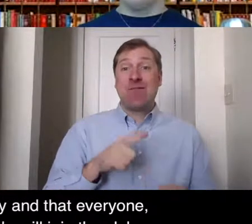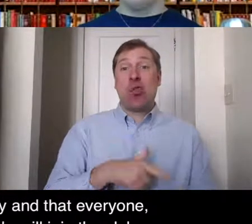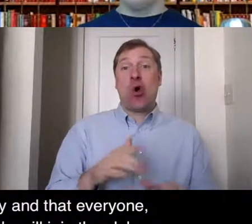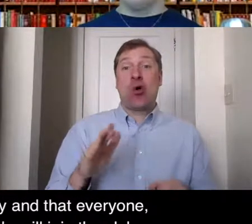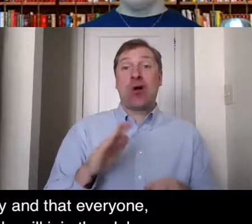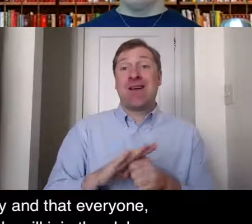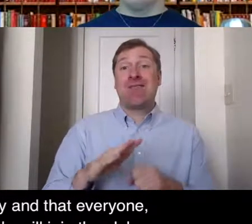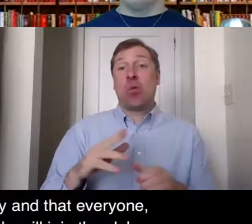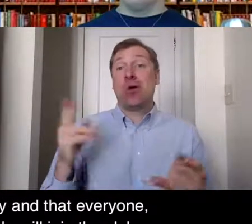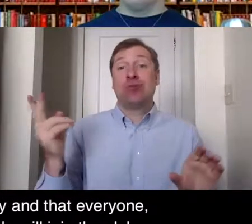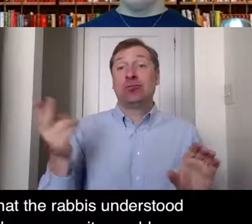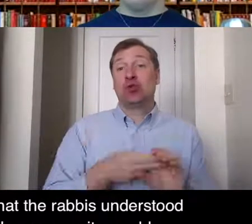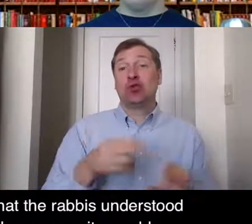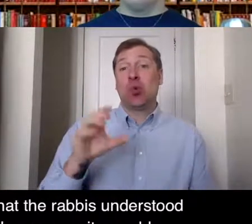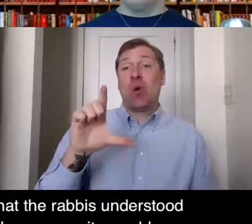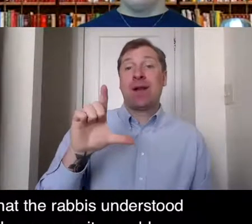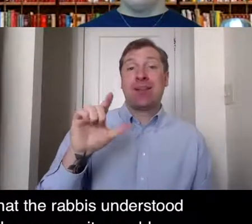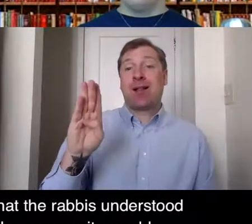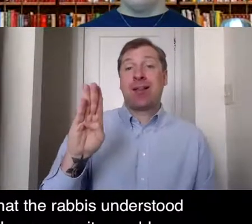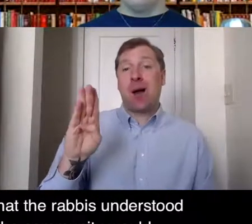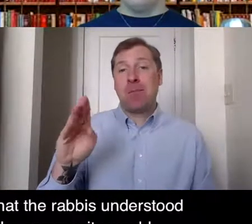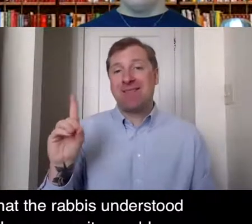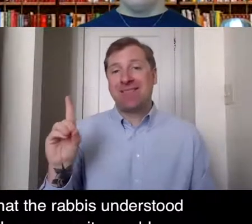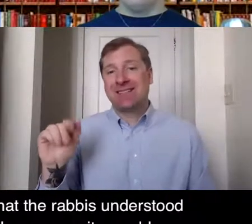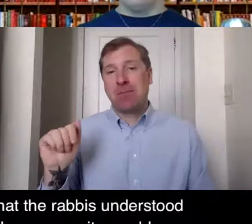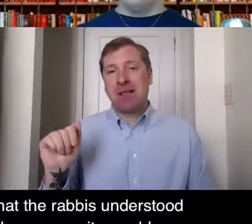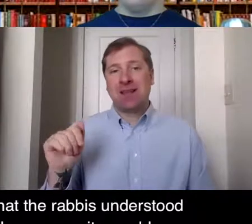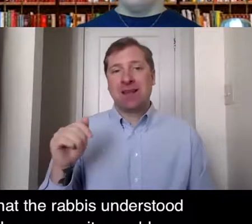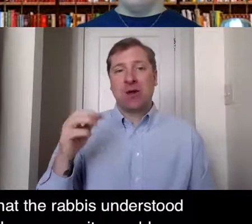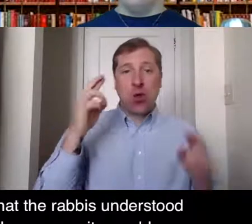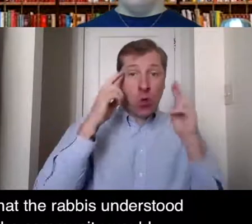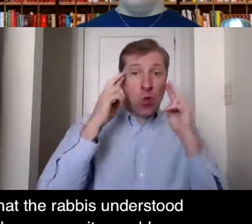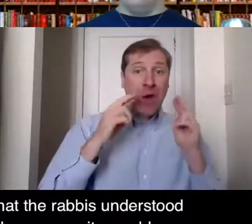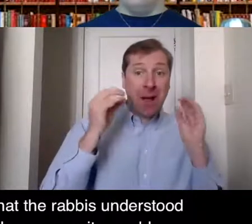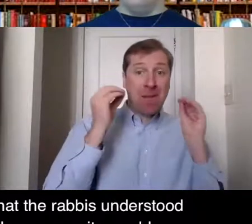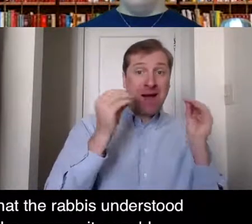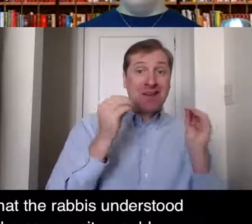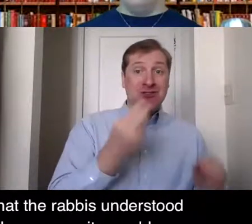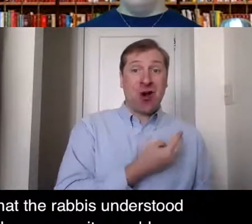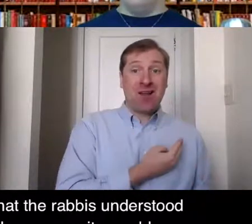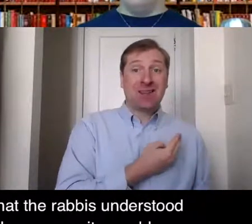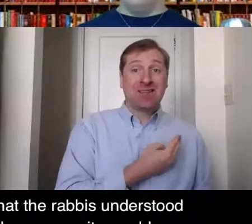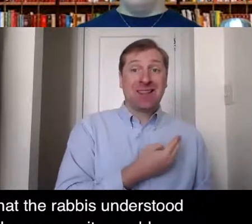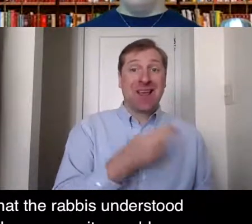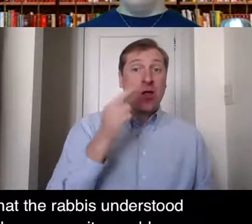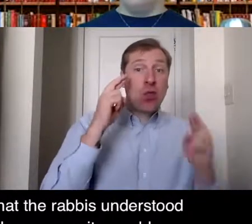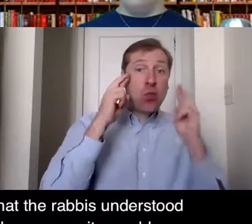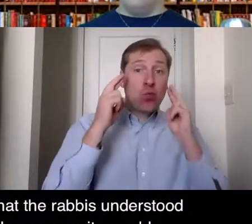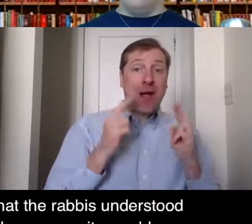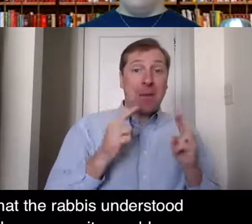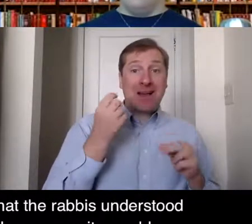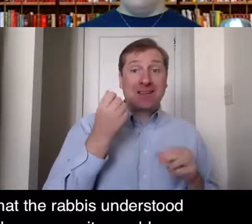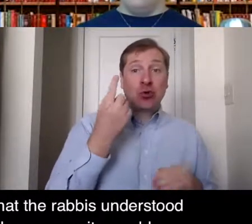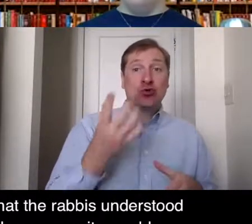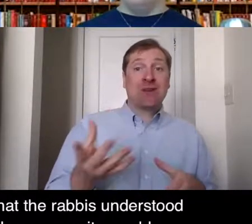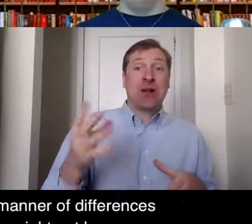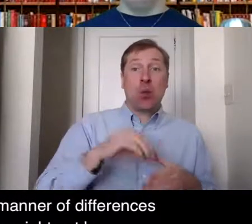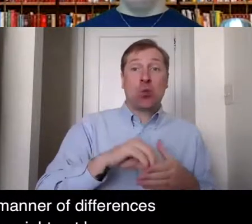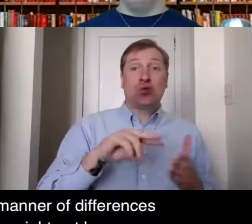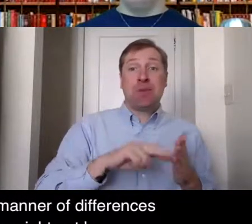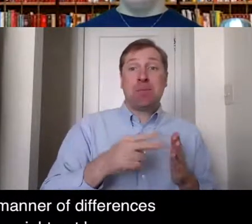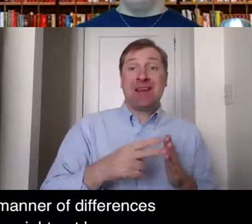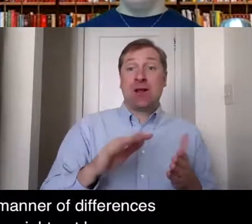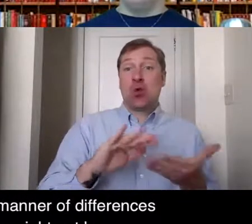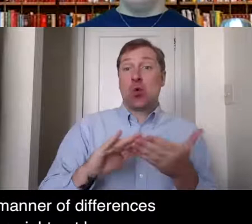the club. Rabbi Tuchman taught us that the rabbis understood inclusion to mean that the community would